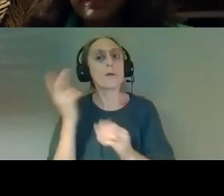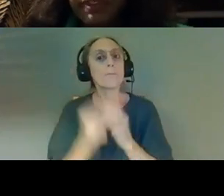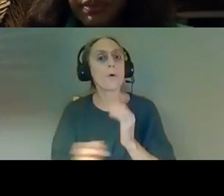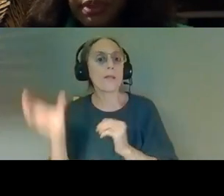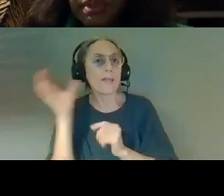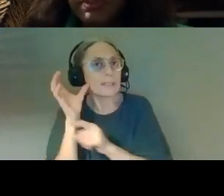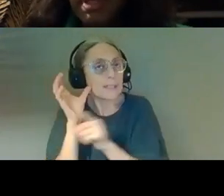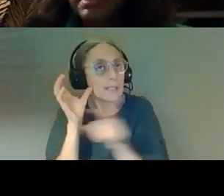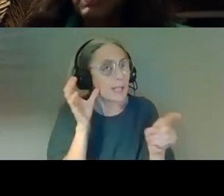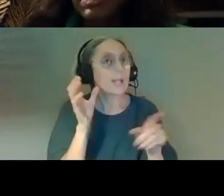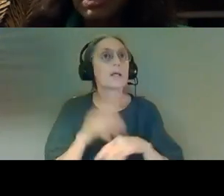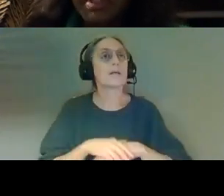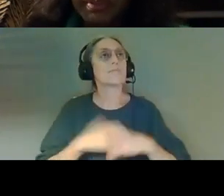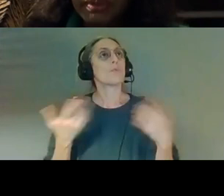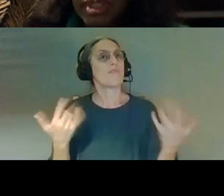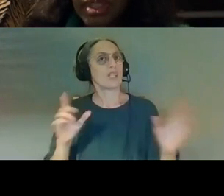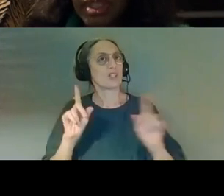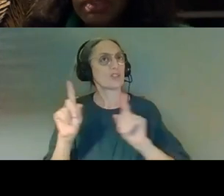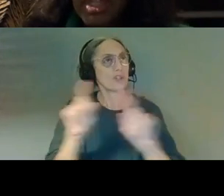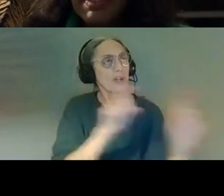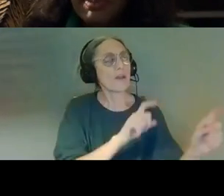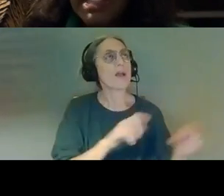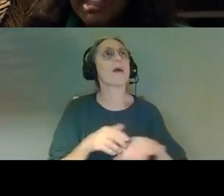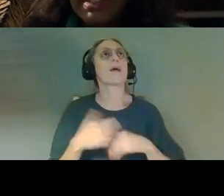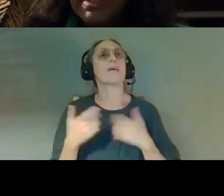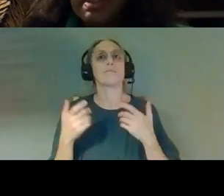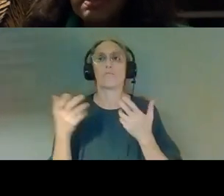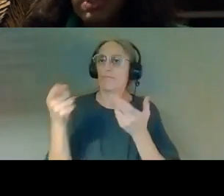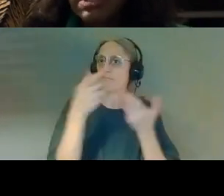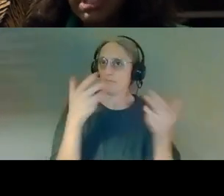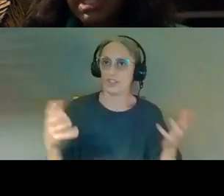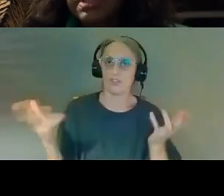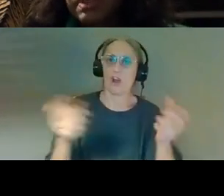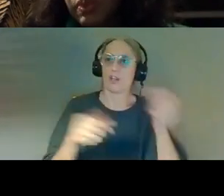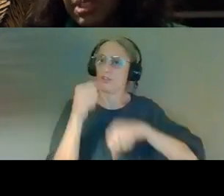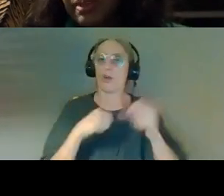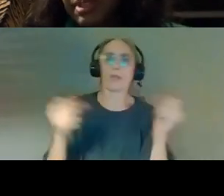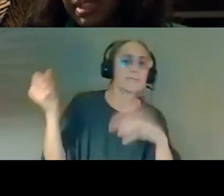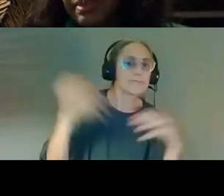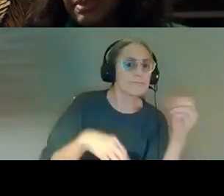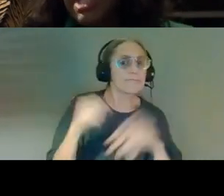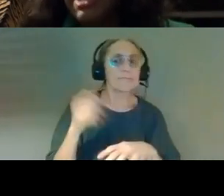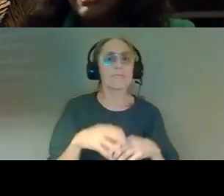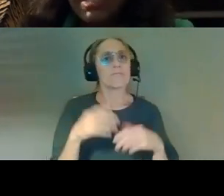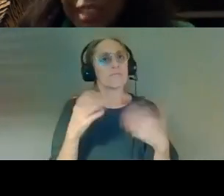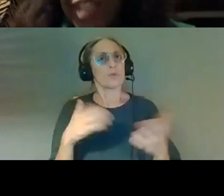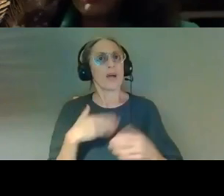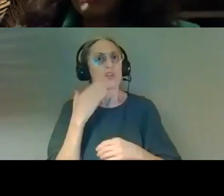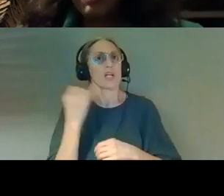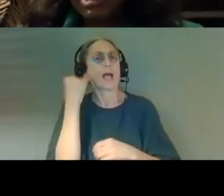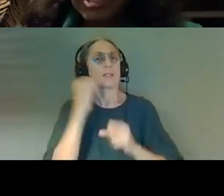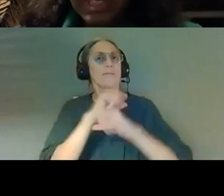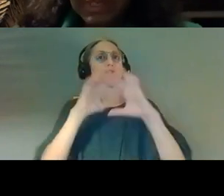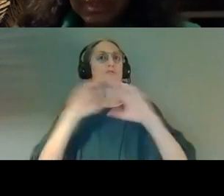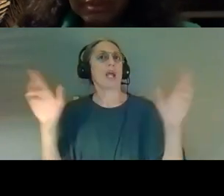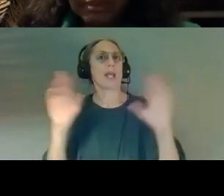other folks. You've talked to one another. And you have some ideas on what's needed to address those issues. And that's when you